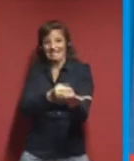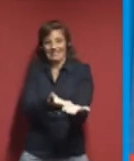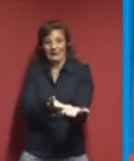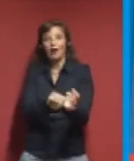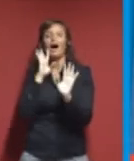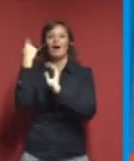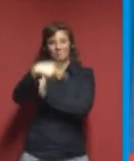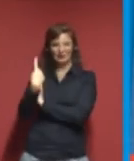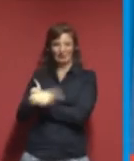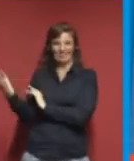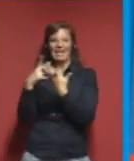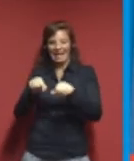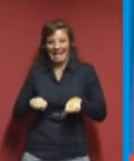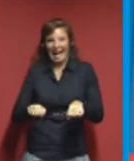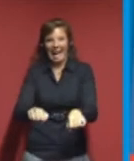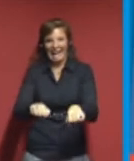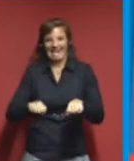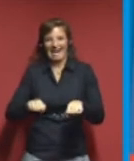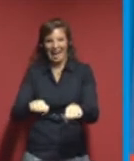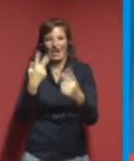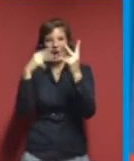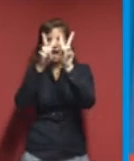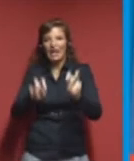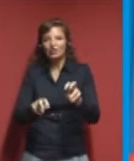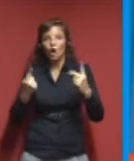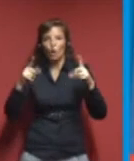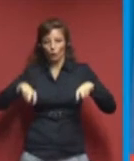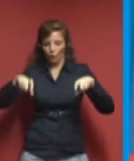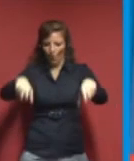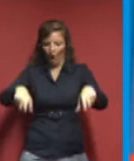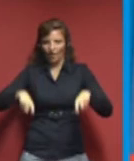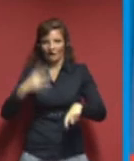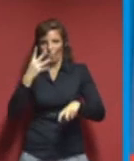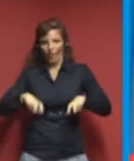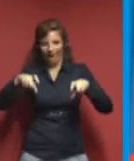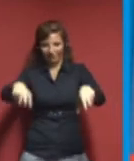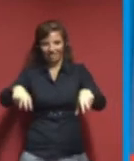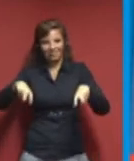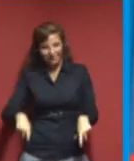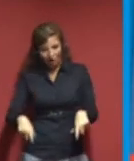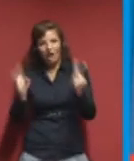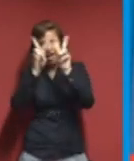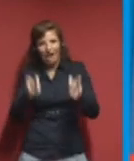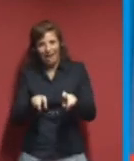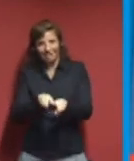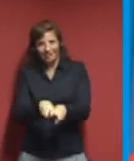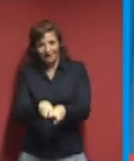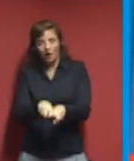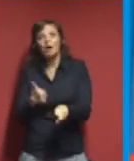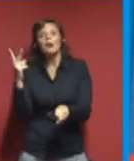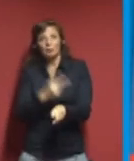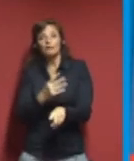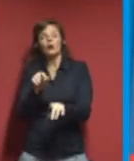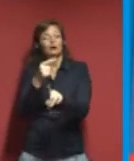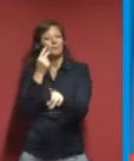Even down to the red wheels and the tires. And you can see that the guy driving it is being less safe and more safe at the same time.